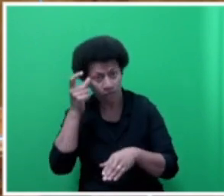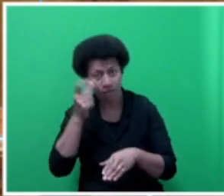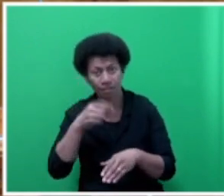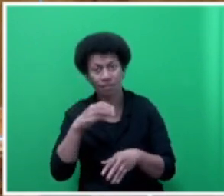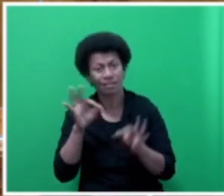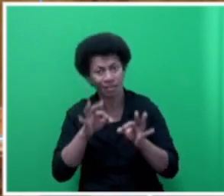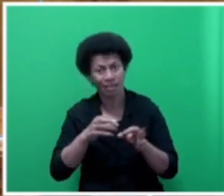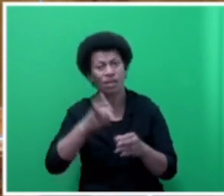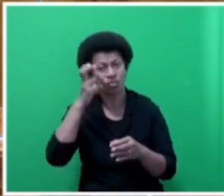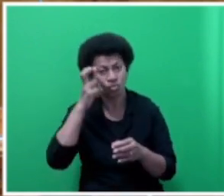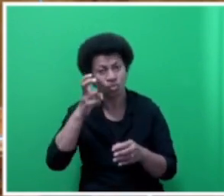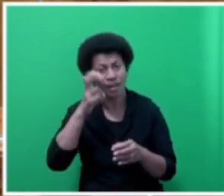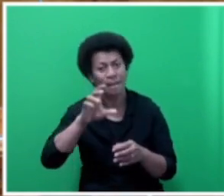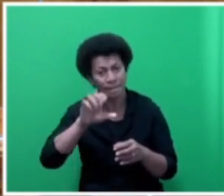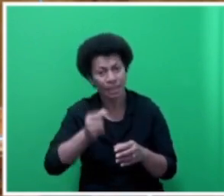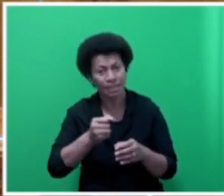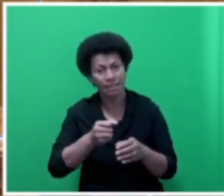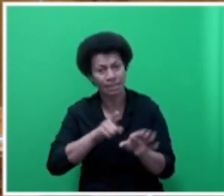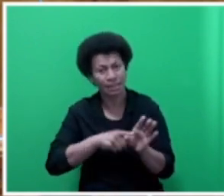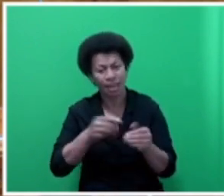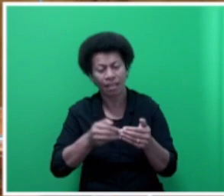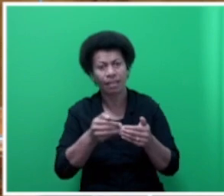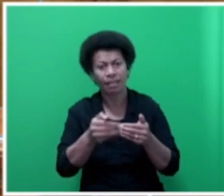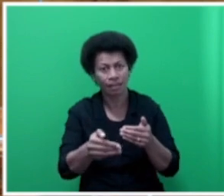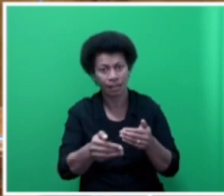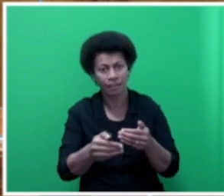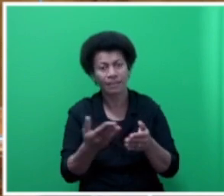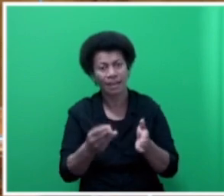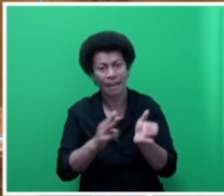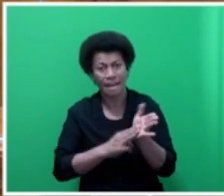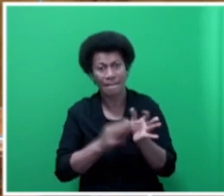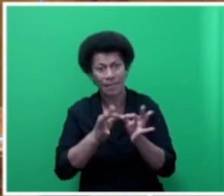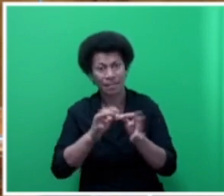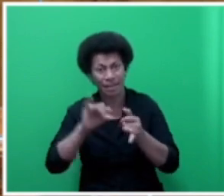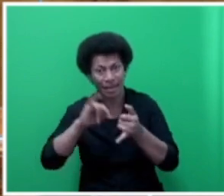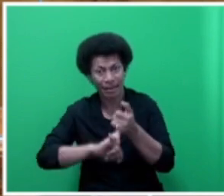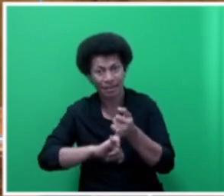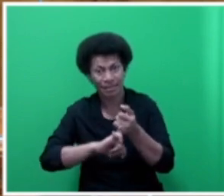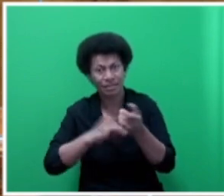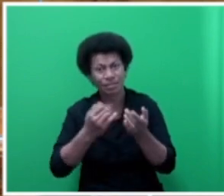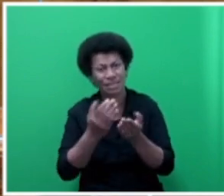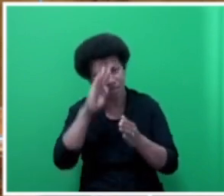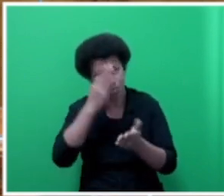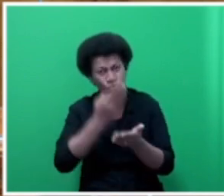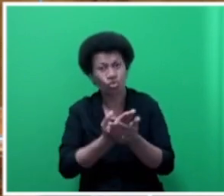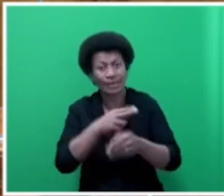minister declared policies to withdraw MBBS scholarships, and now it brings back 20